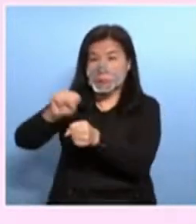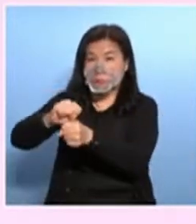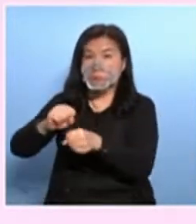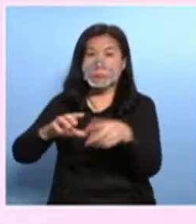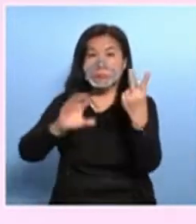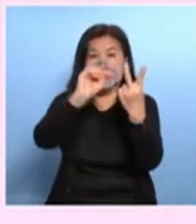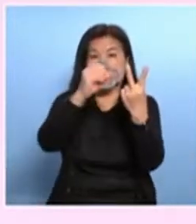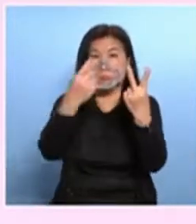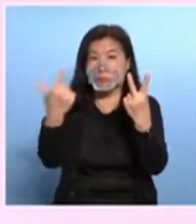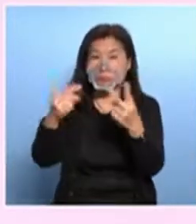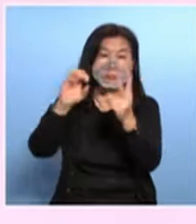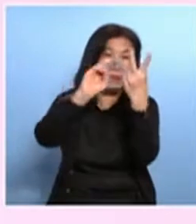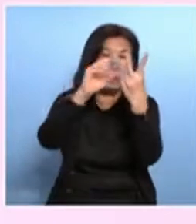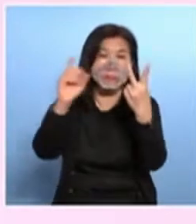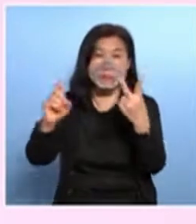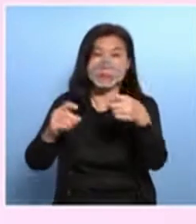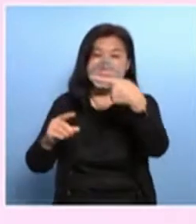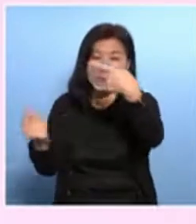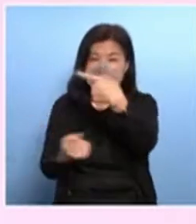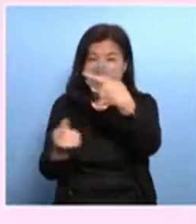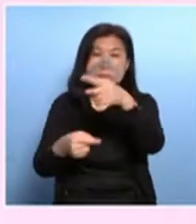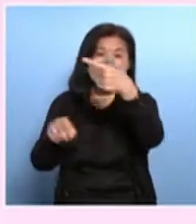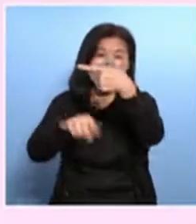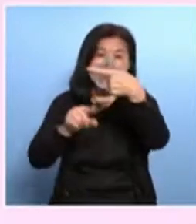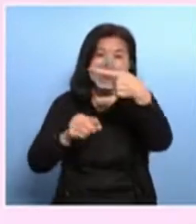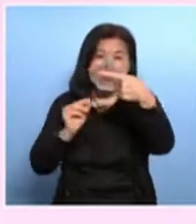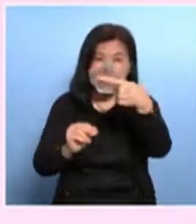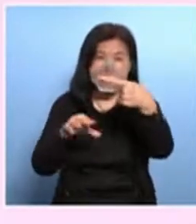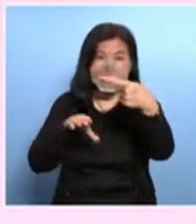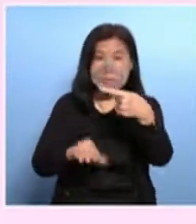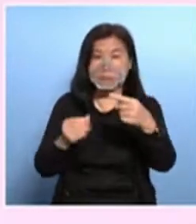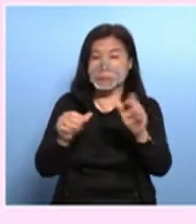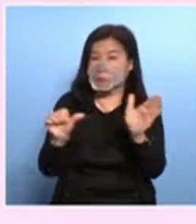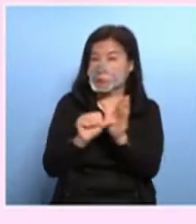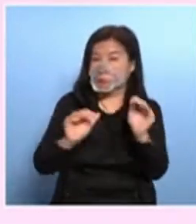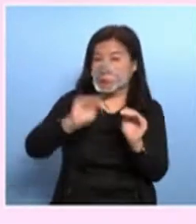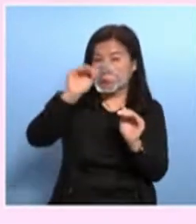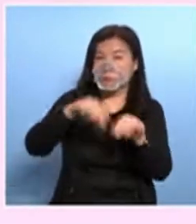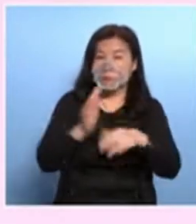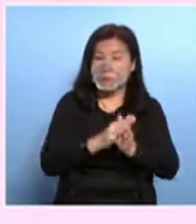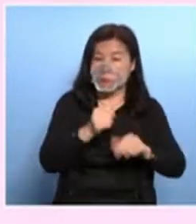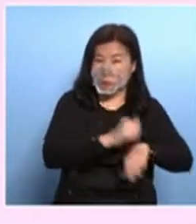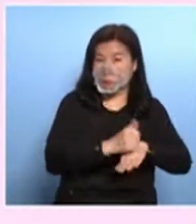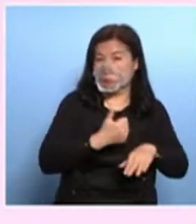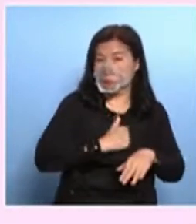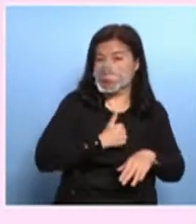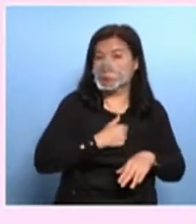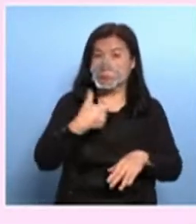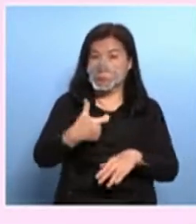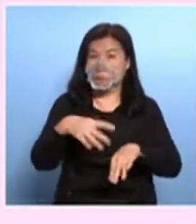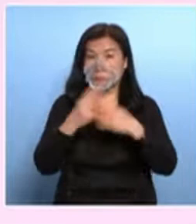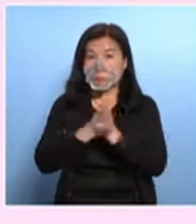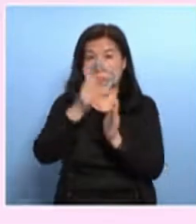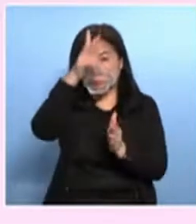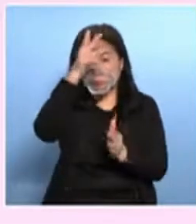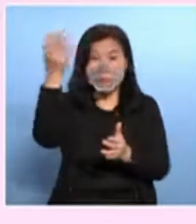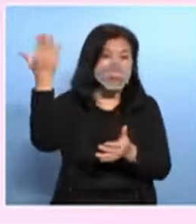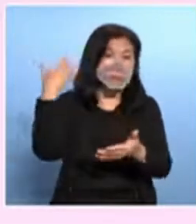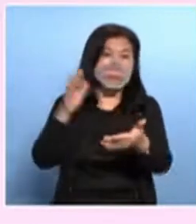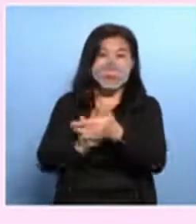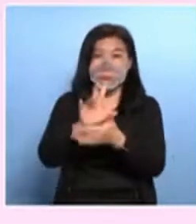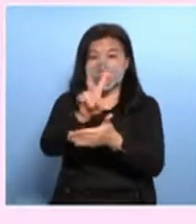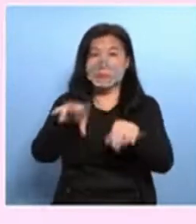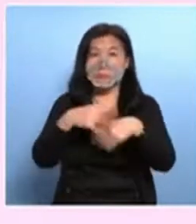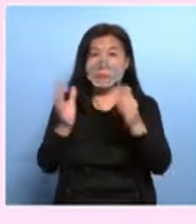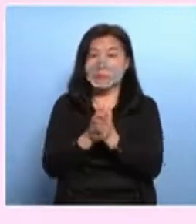this term of the government took office, and subsequently reached a record high of $1.17 trillion in year 2018-19. The ample